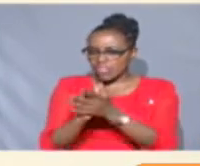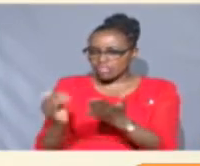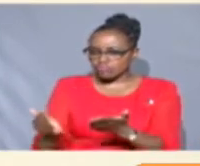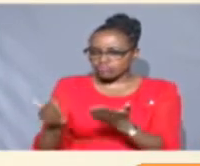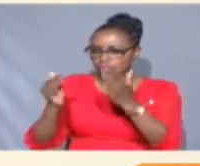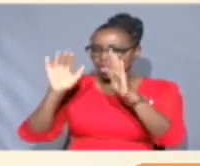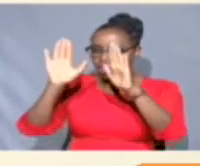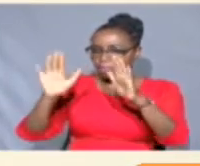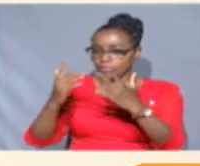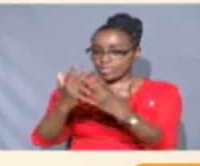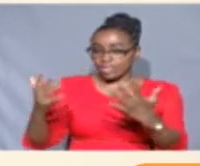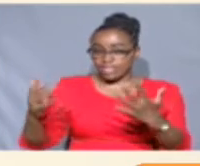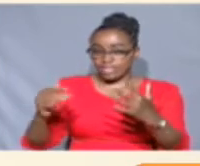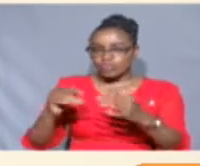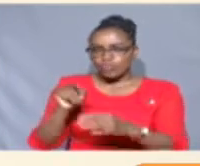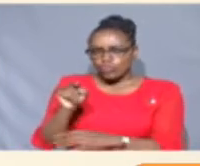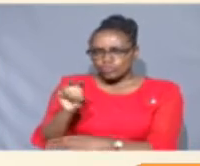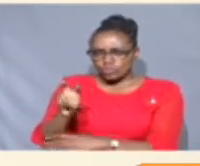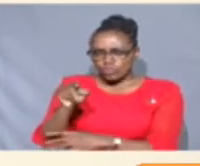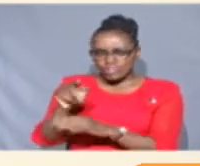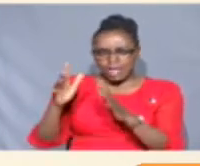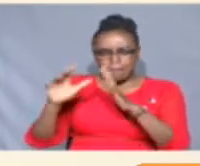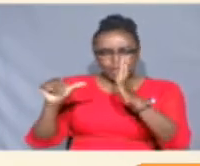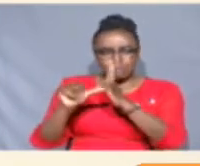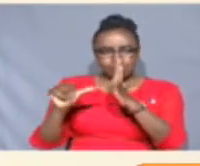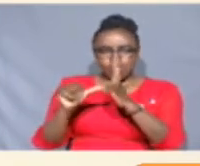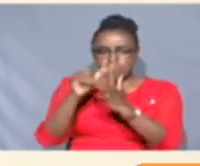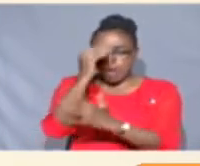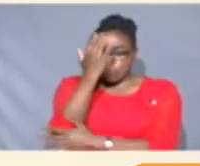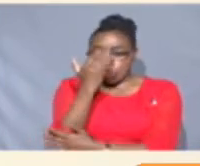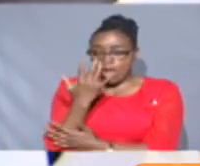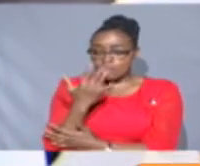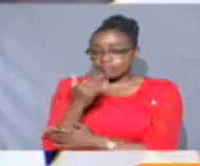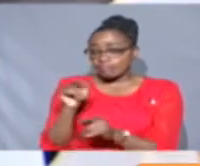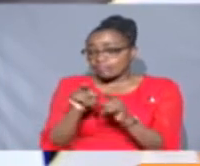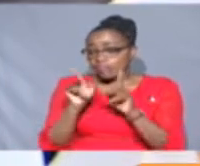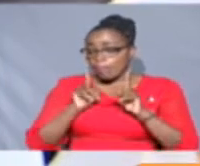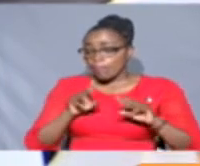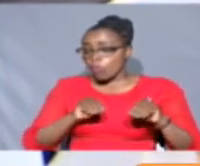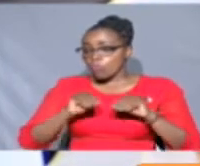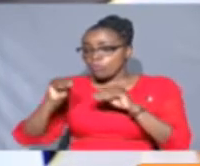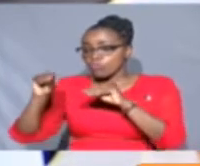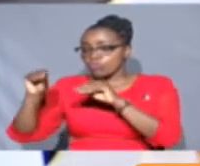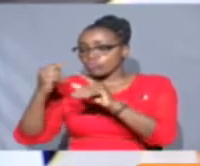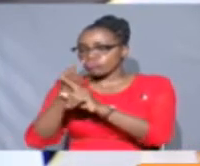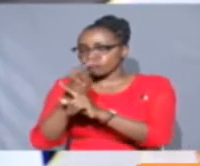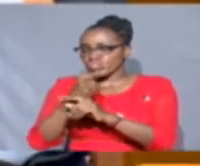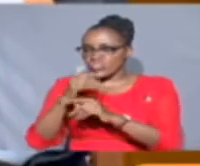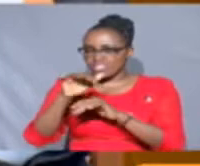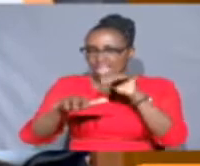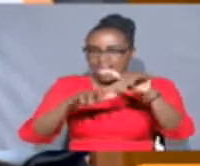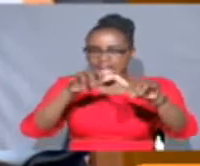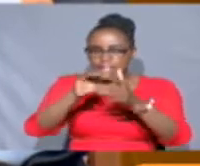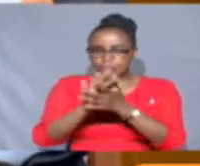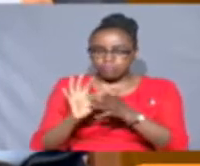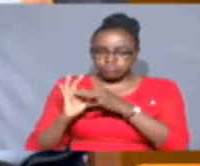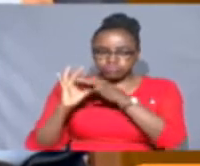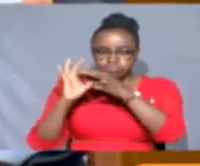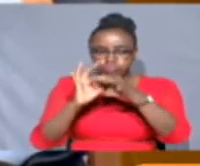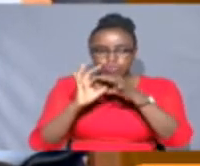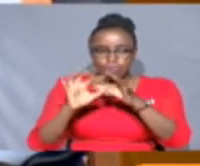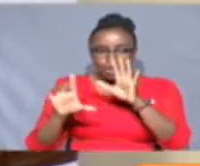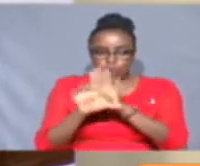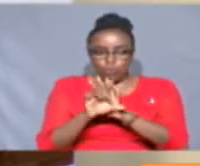services, which we also found is a very big problem, particularly in the pastoralist community. Besides increasing budgets and harmonizing laws